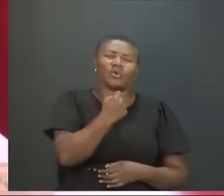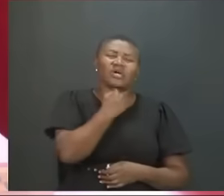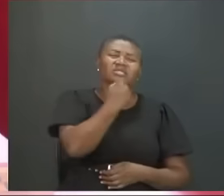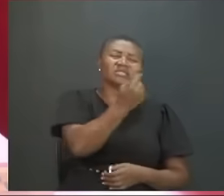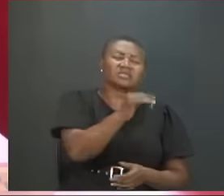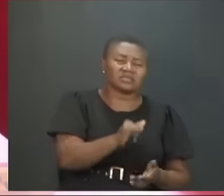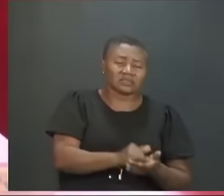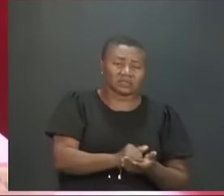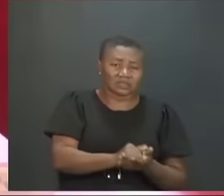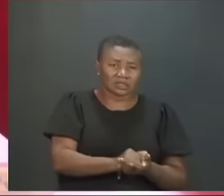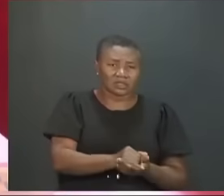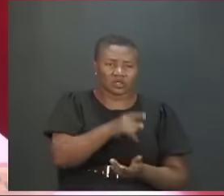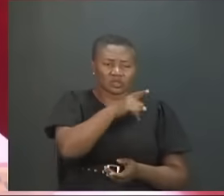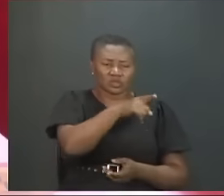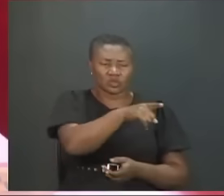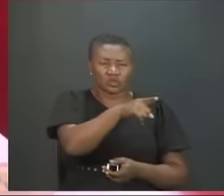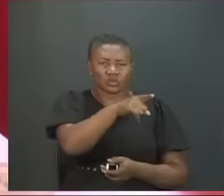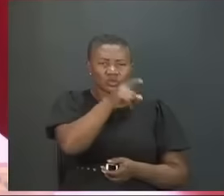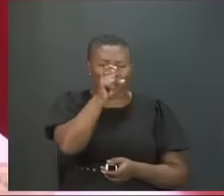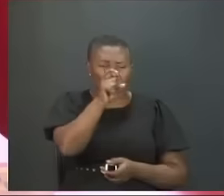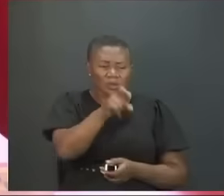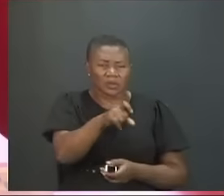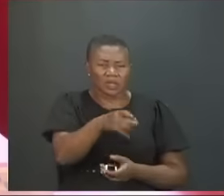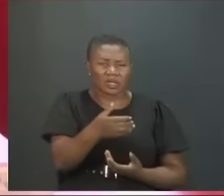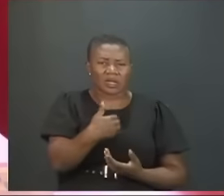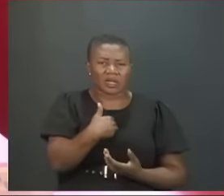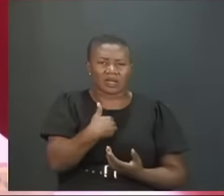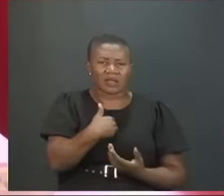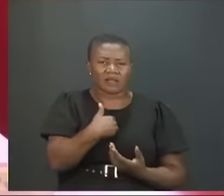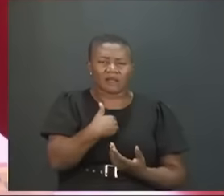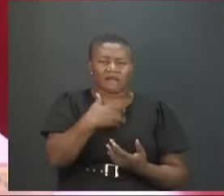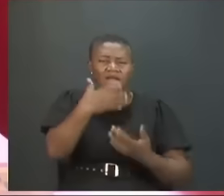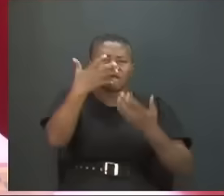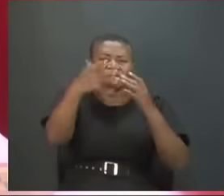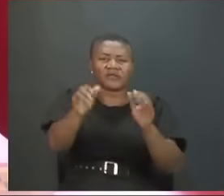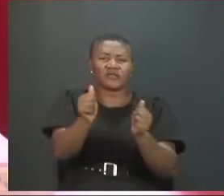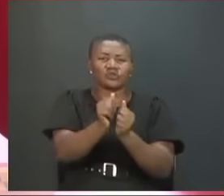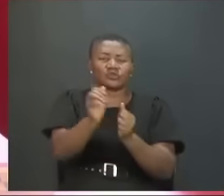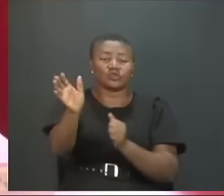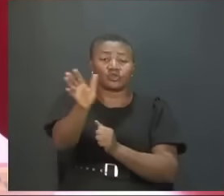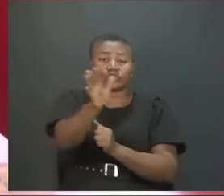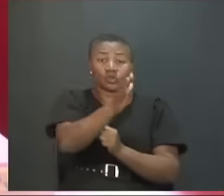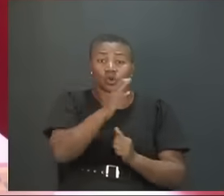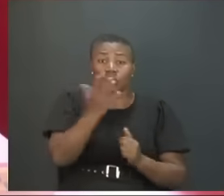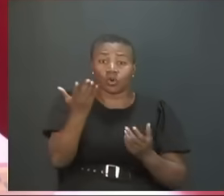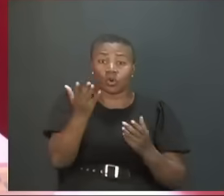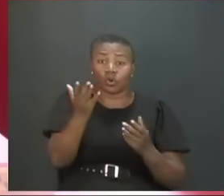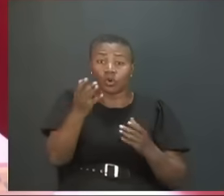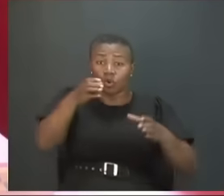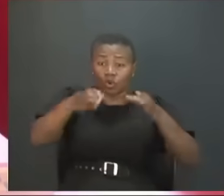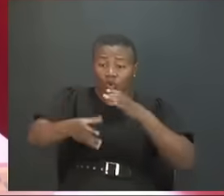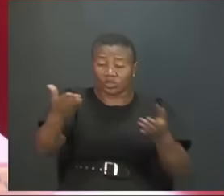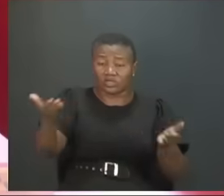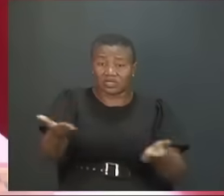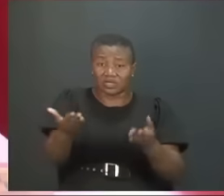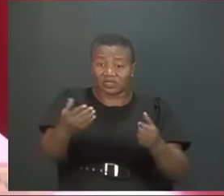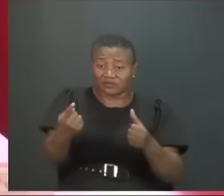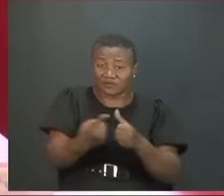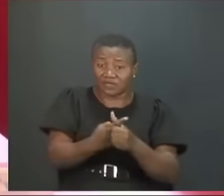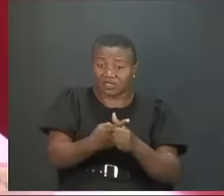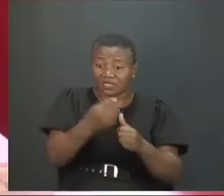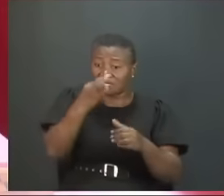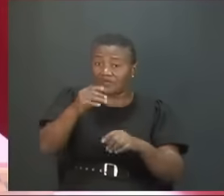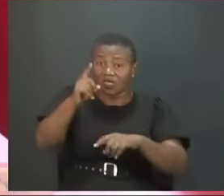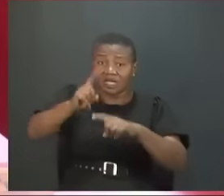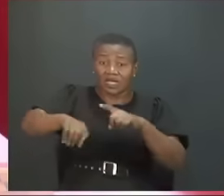have fully exhausted local remedies before you come to the ECOWAS court. So if